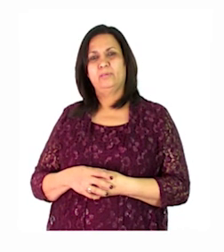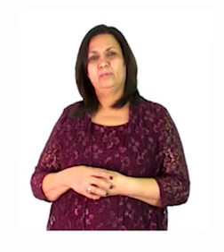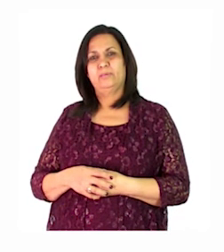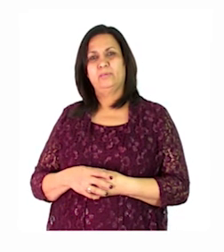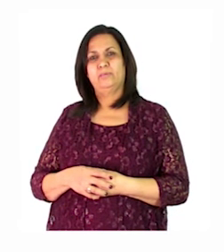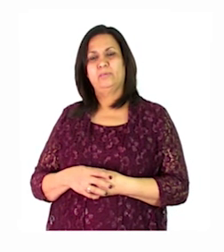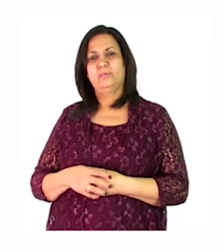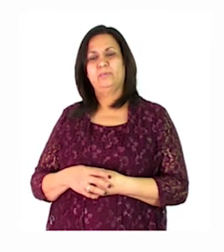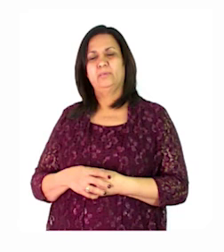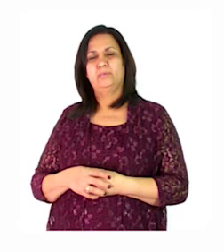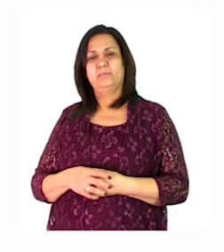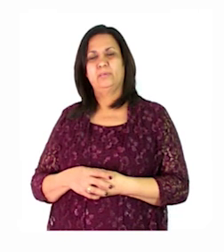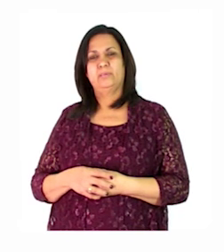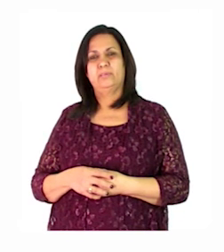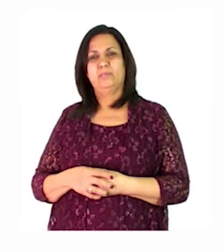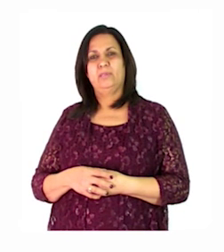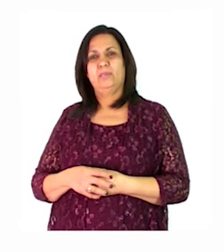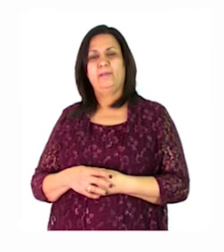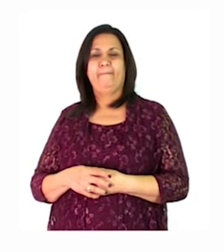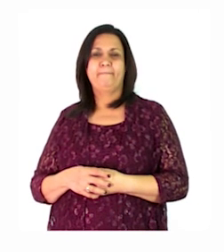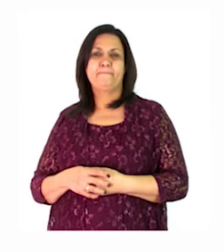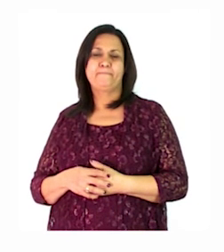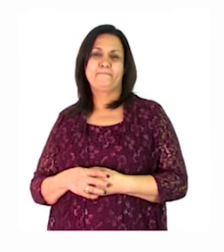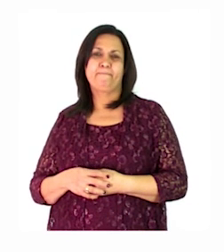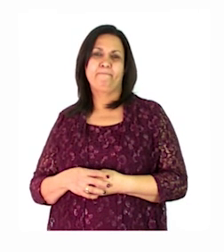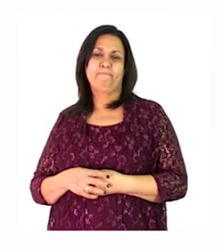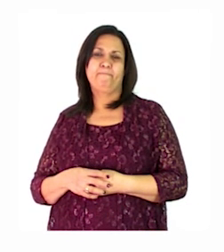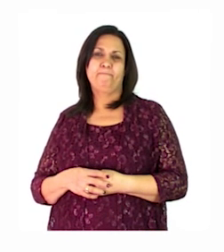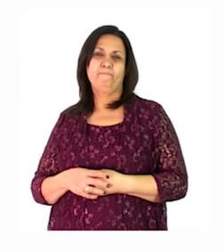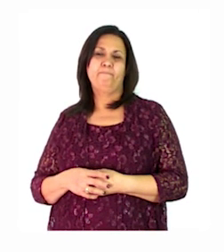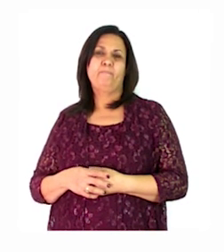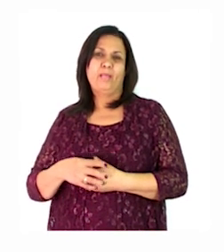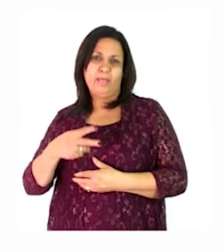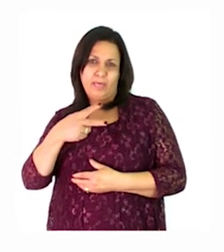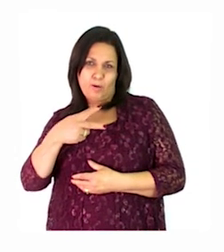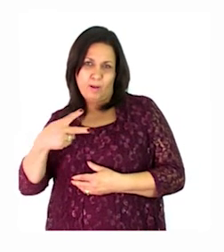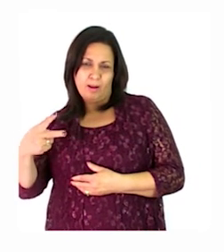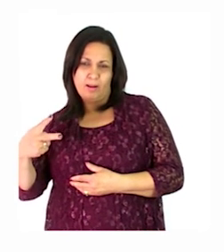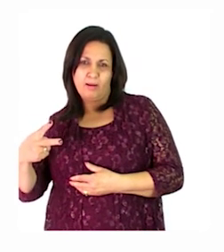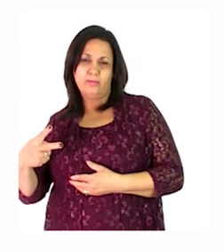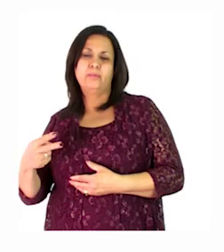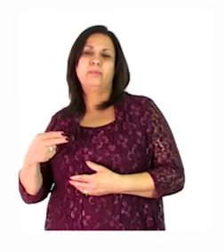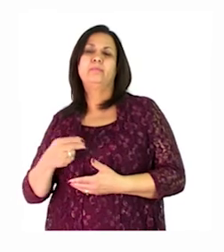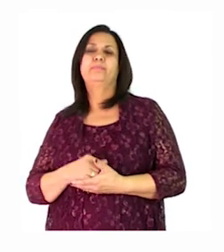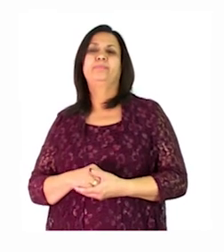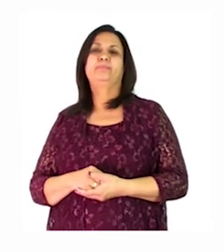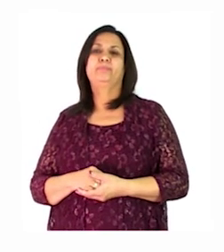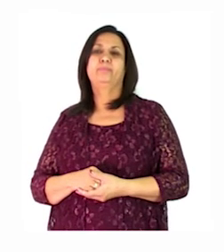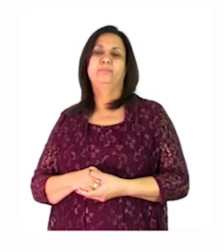to. Whenever we want to give an answer, we put the equal